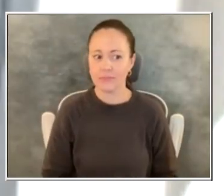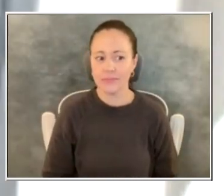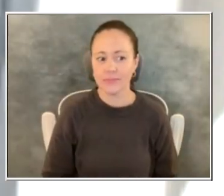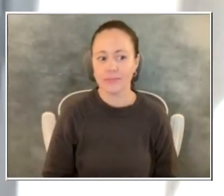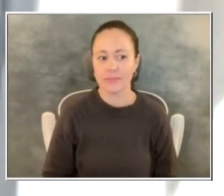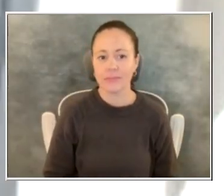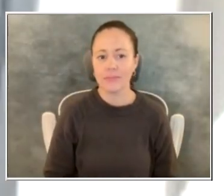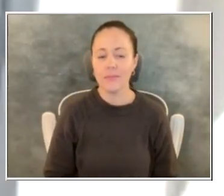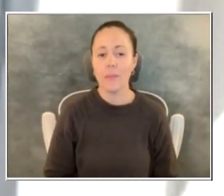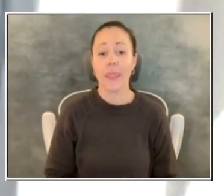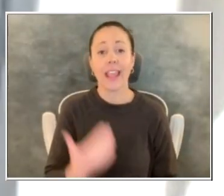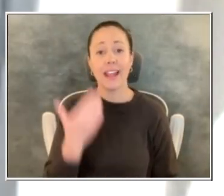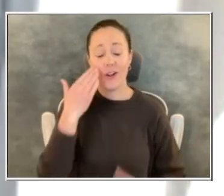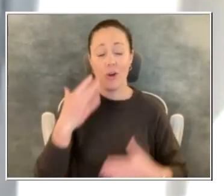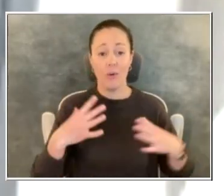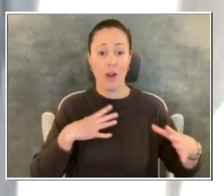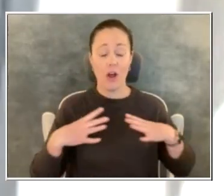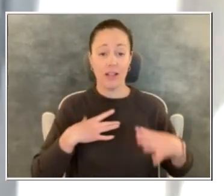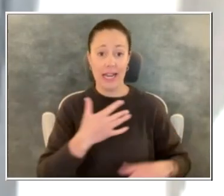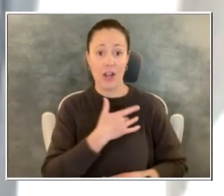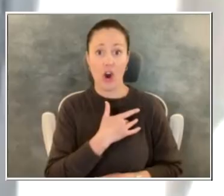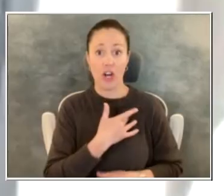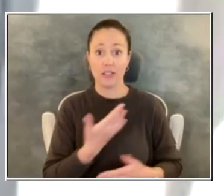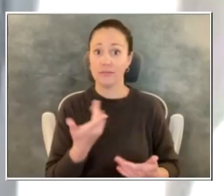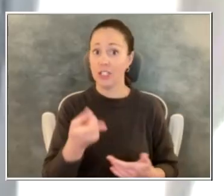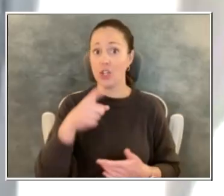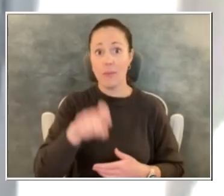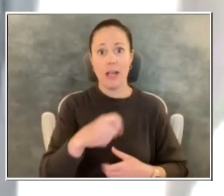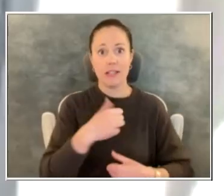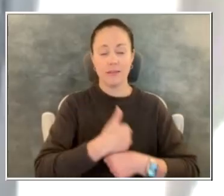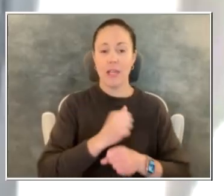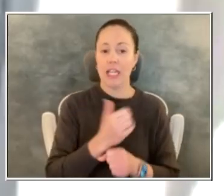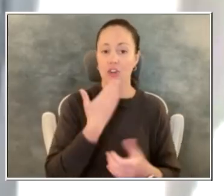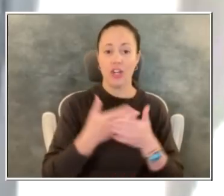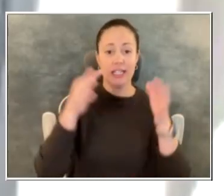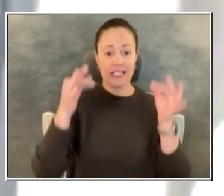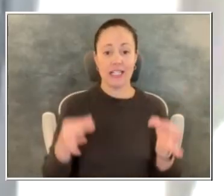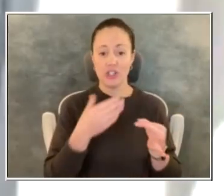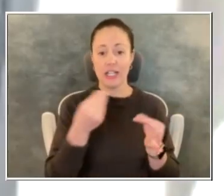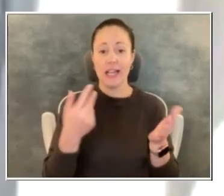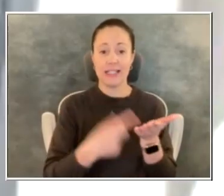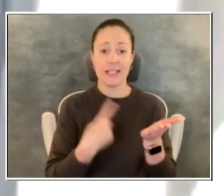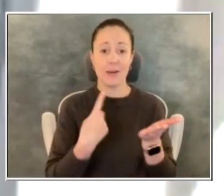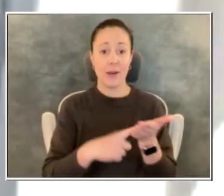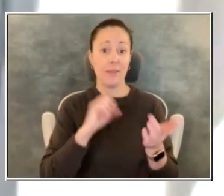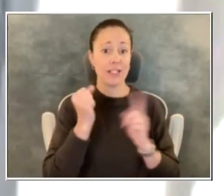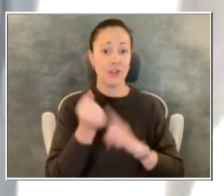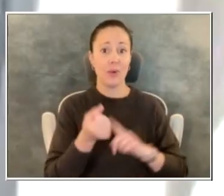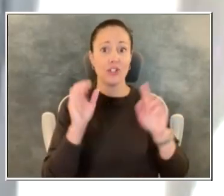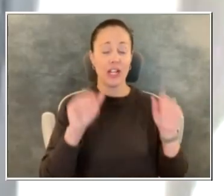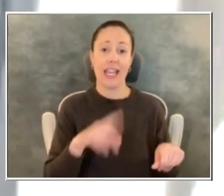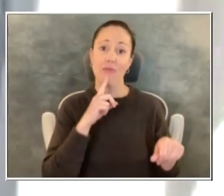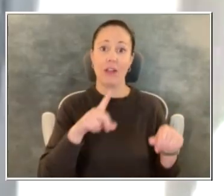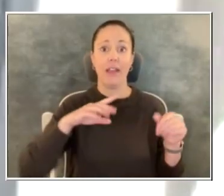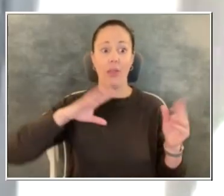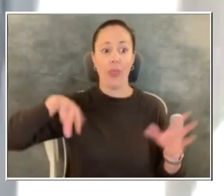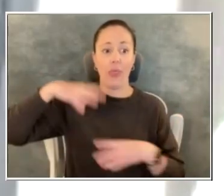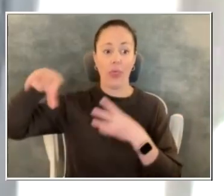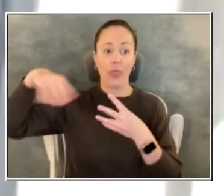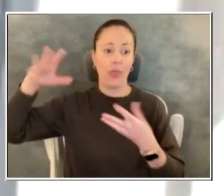Just know that Holiday Heart is just that. You have to make good decisions, and sometimes the situation you get carried away. So